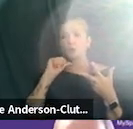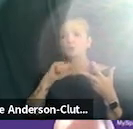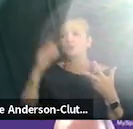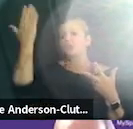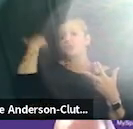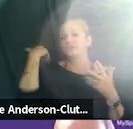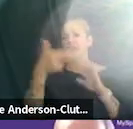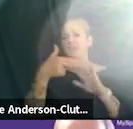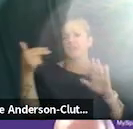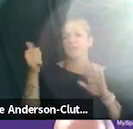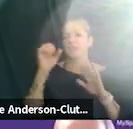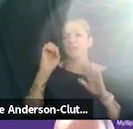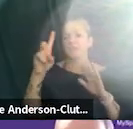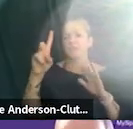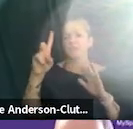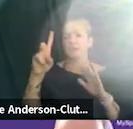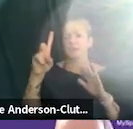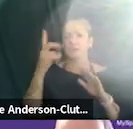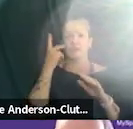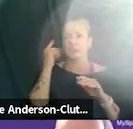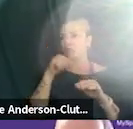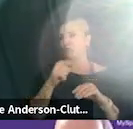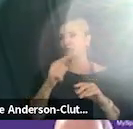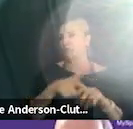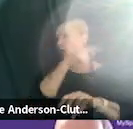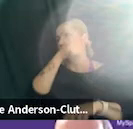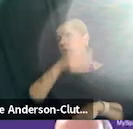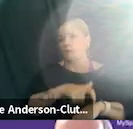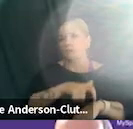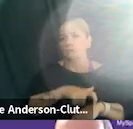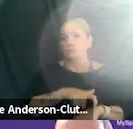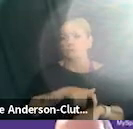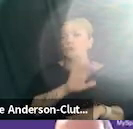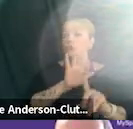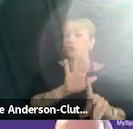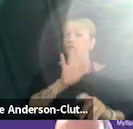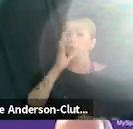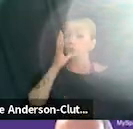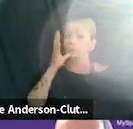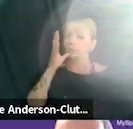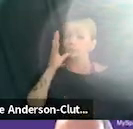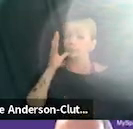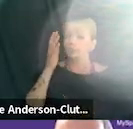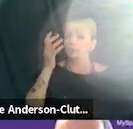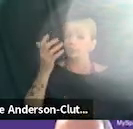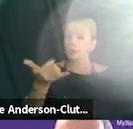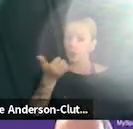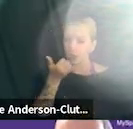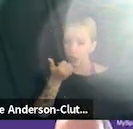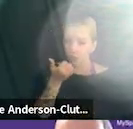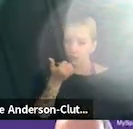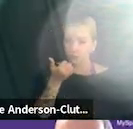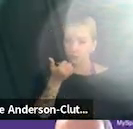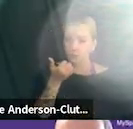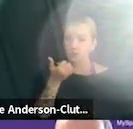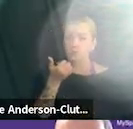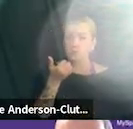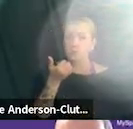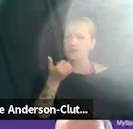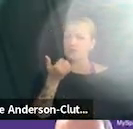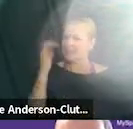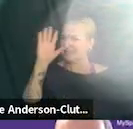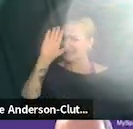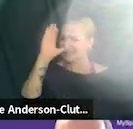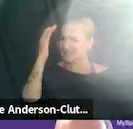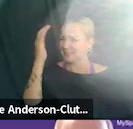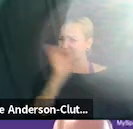mom had contacted me early this year with essentially, again, the exact same story, that she needed prompting to do almost